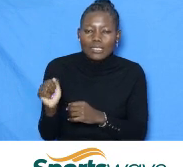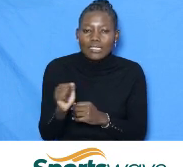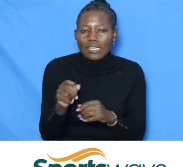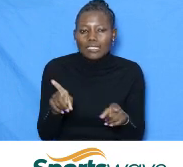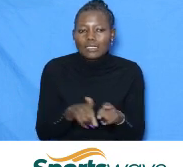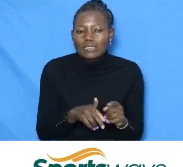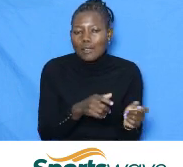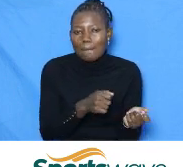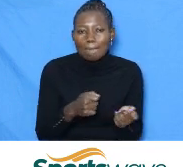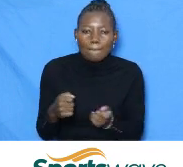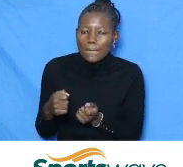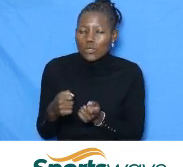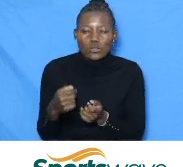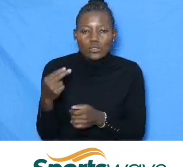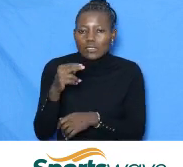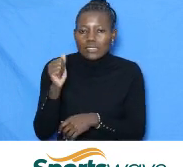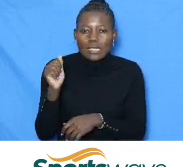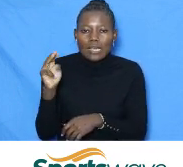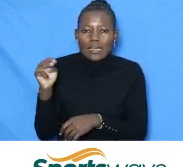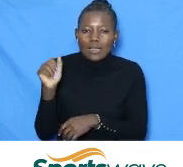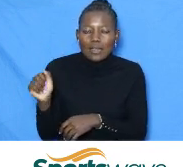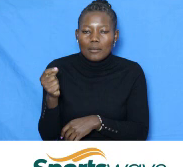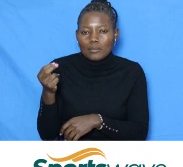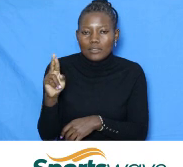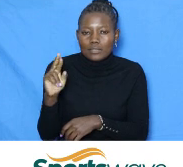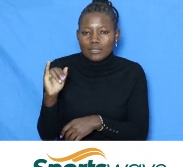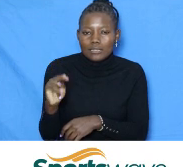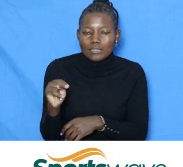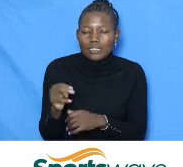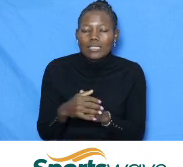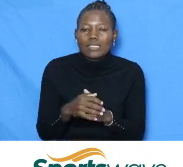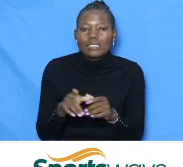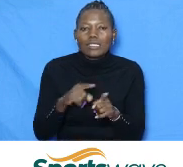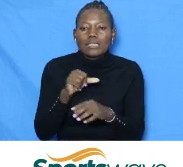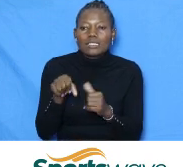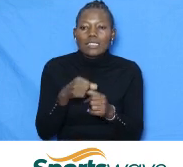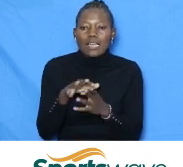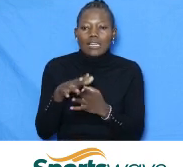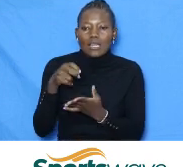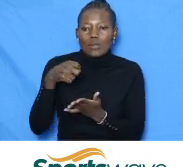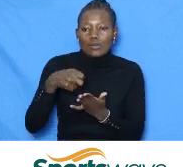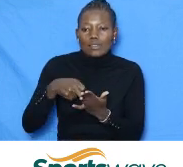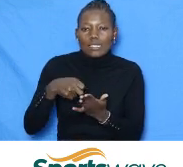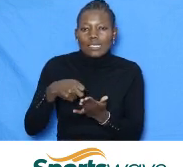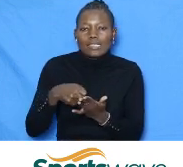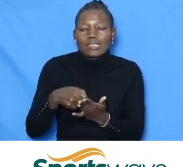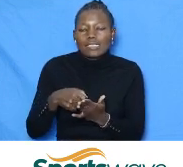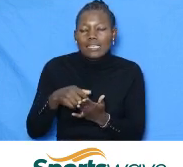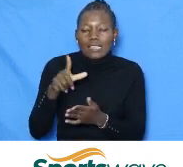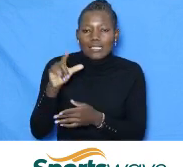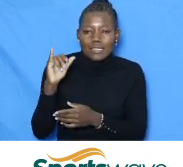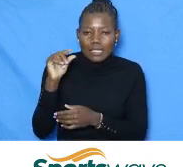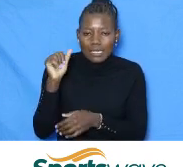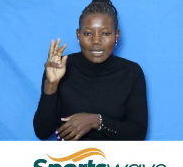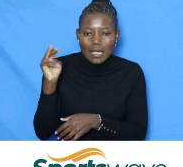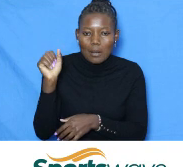pulled quadriceps. Around the knee, common injuries are injuries to the ligaments within the knee. You've